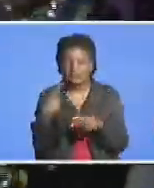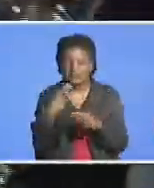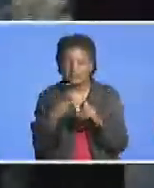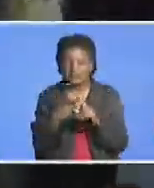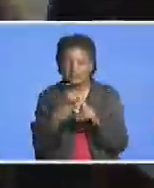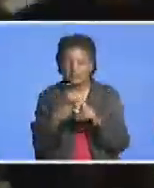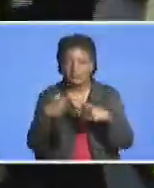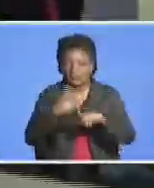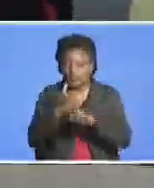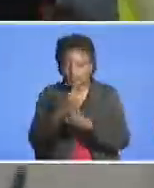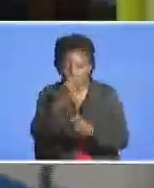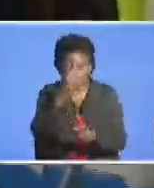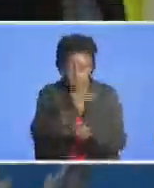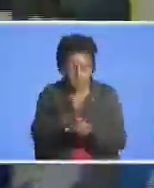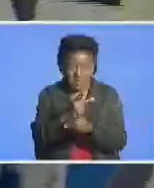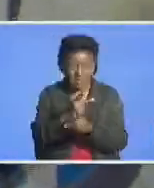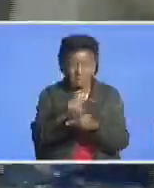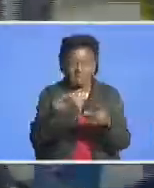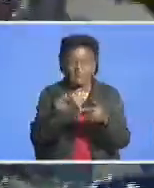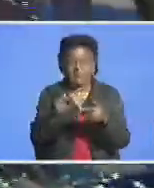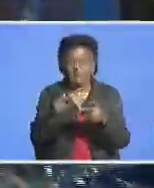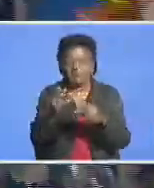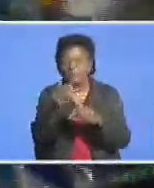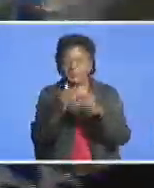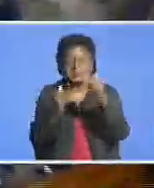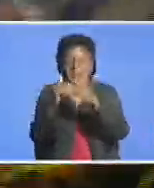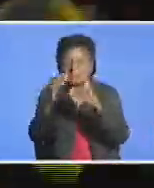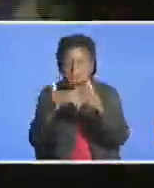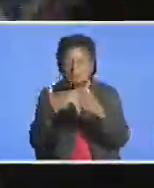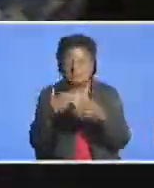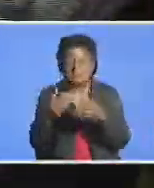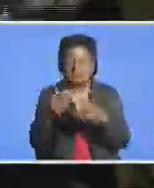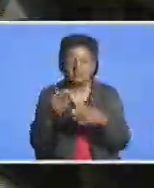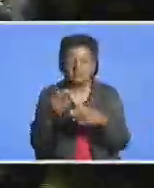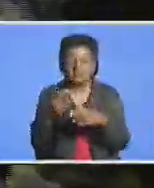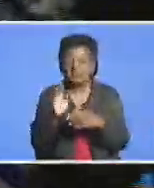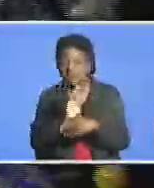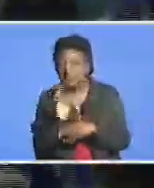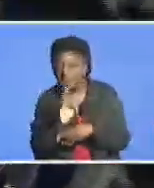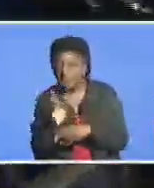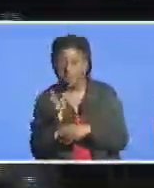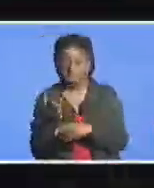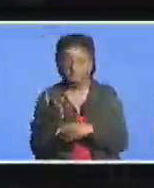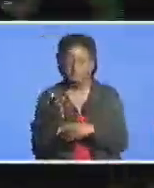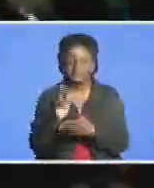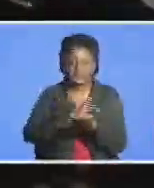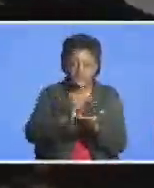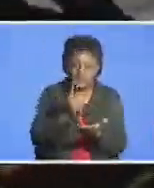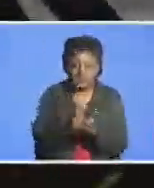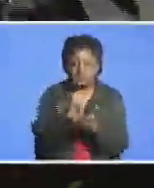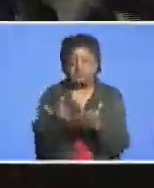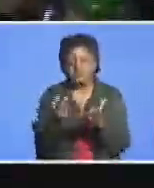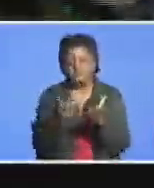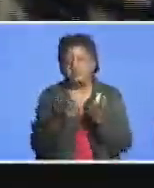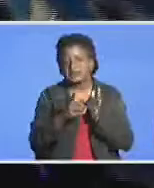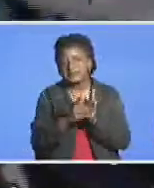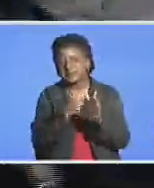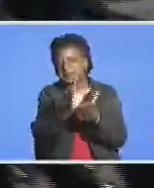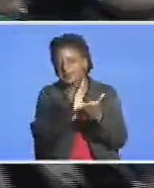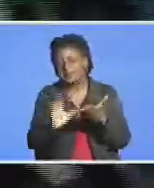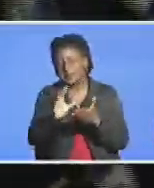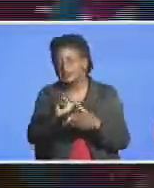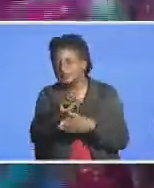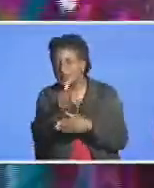have restrooms, where they could have kitchens, where they could have display centers, etc., etc. The